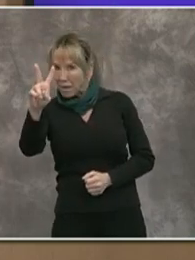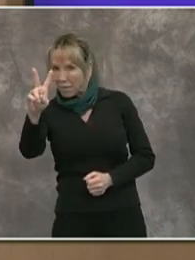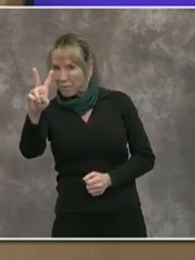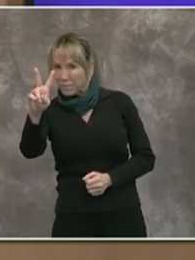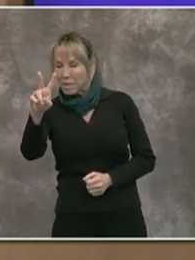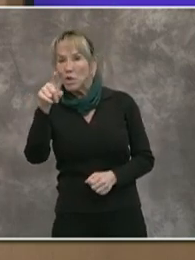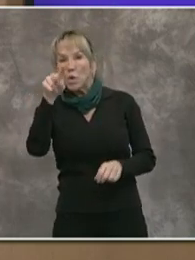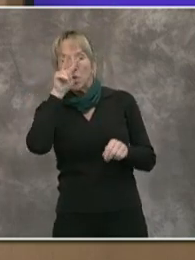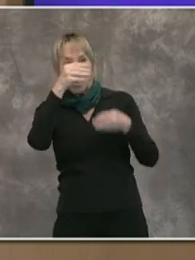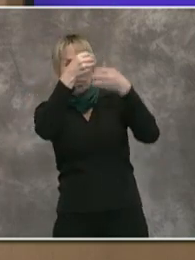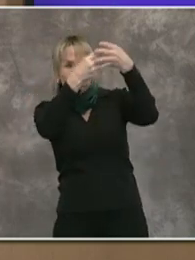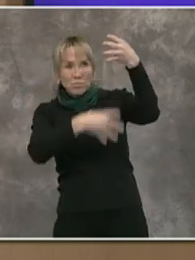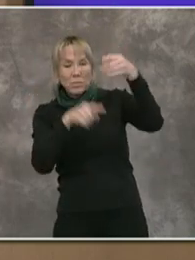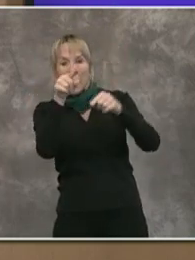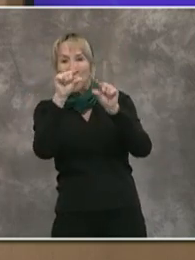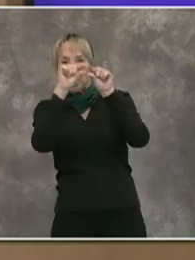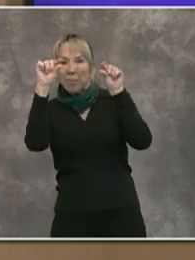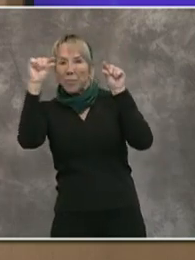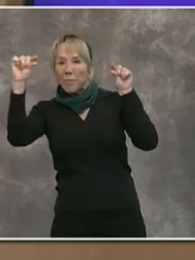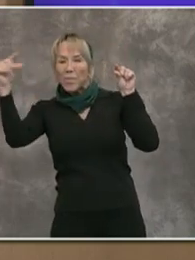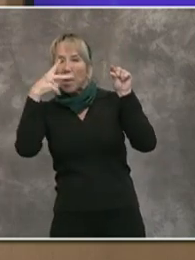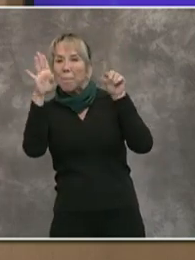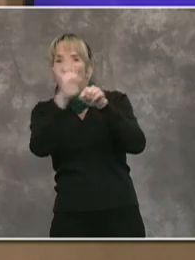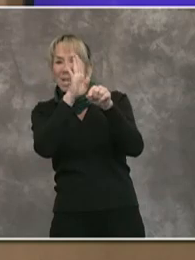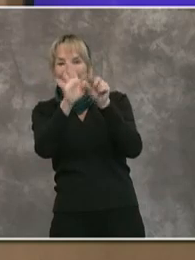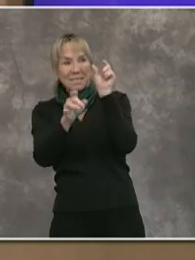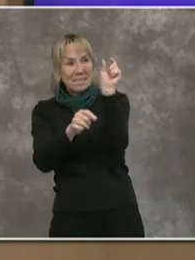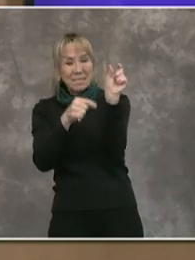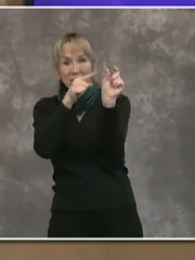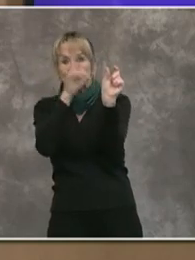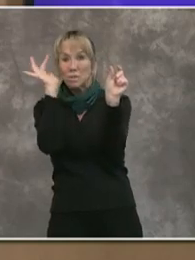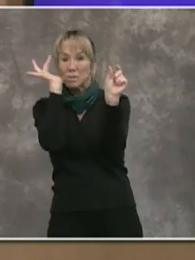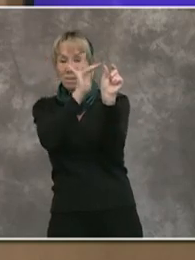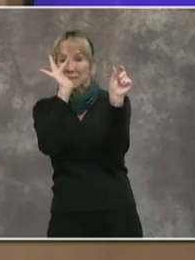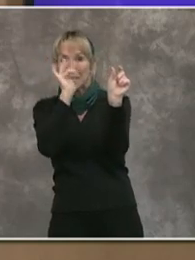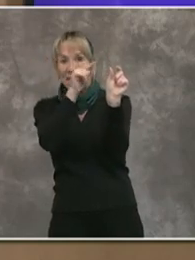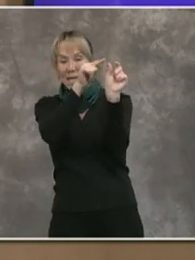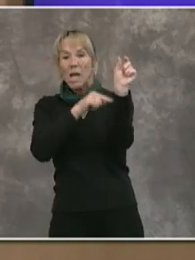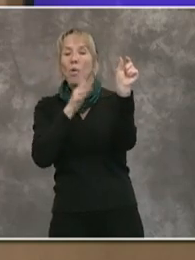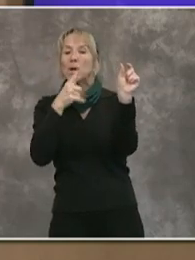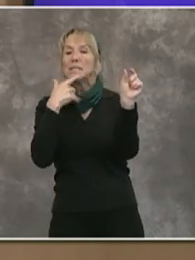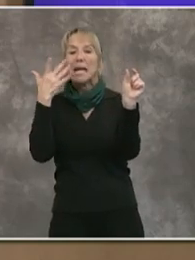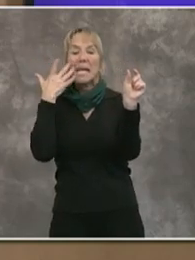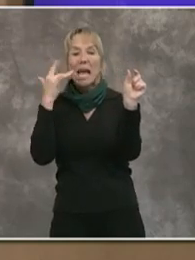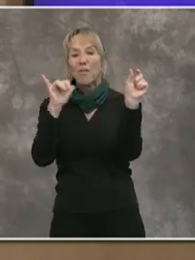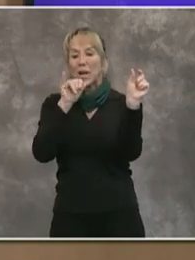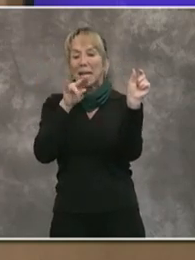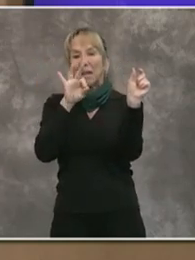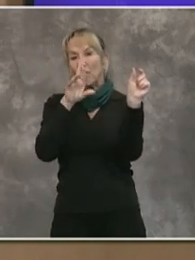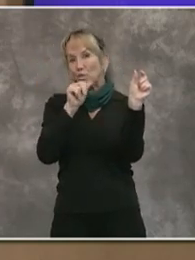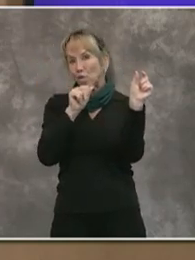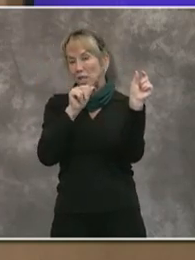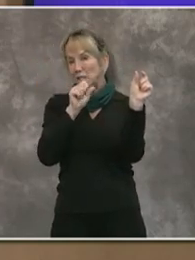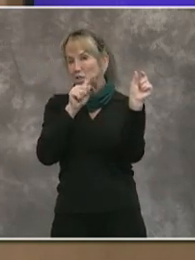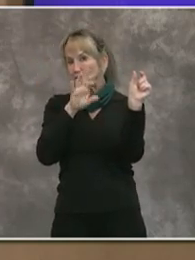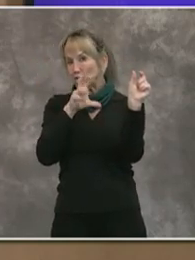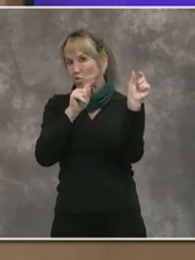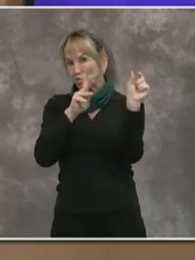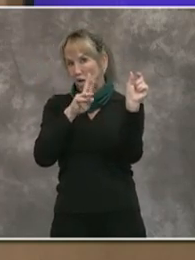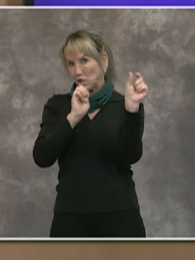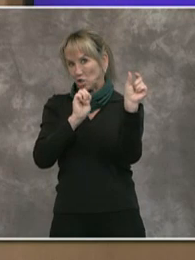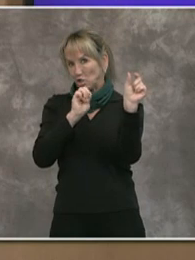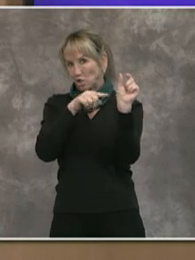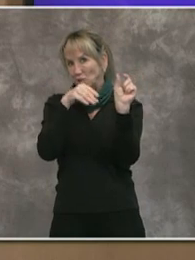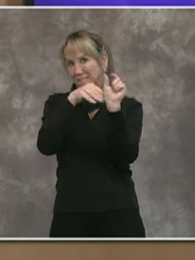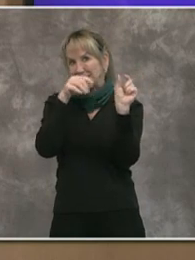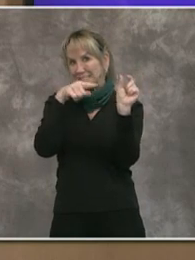covid19.ca.gov, under the Business and Employers section, you will see the California Infrastructure and Economic Development Bank, iBank Finance Program. The